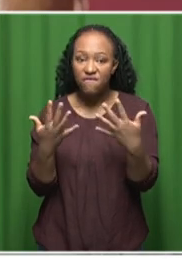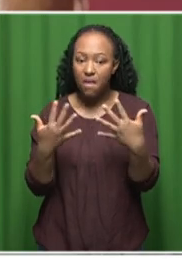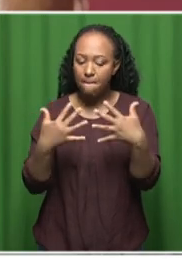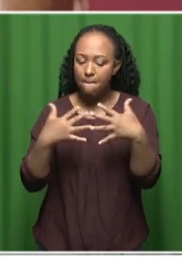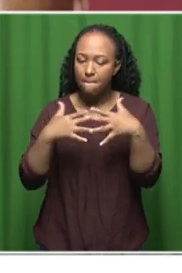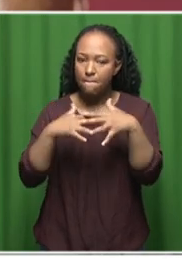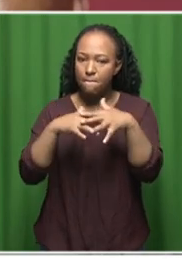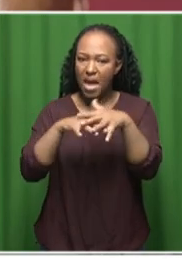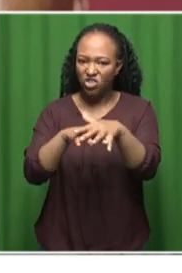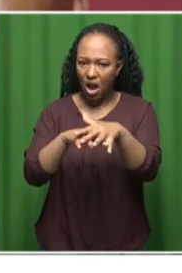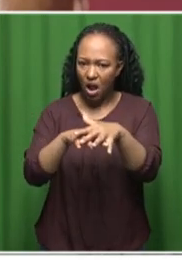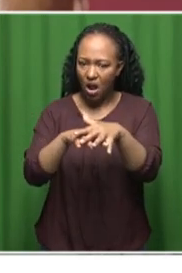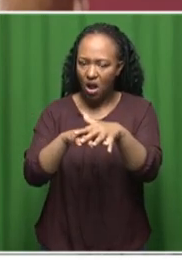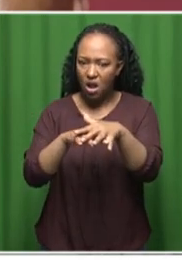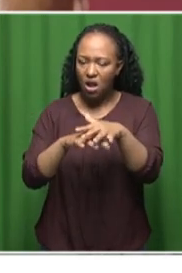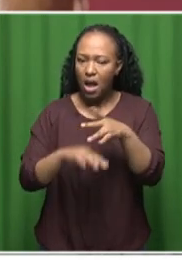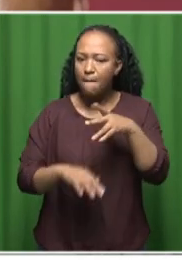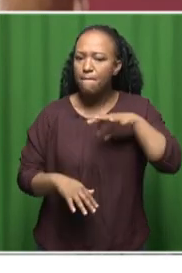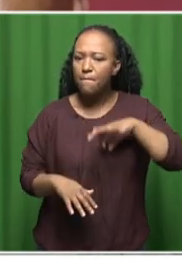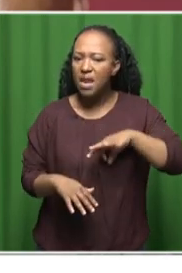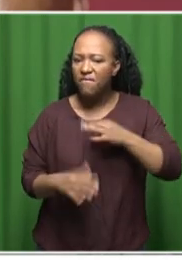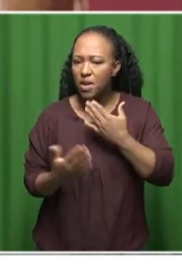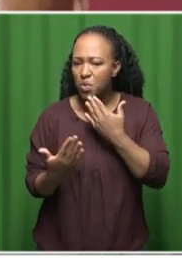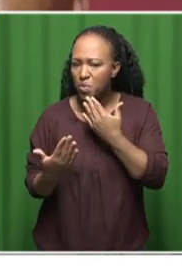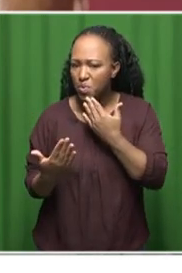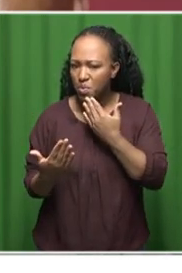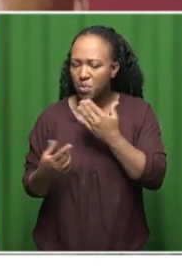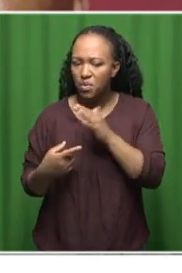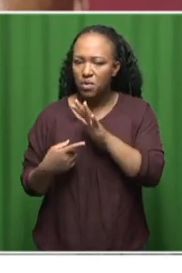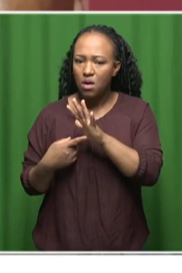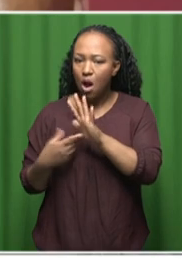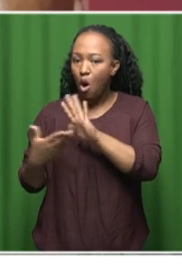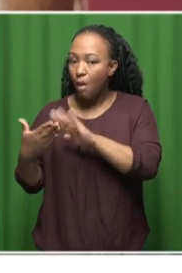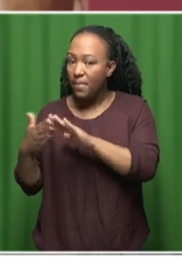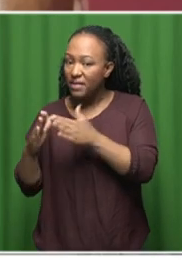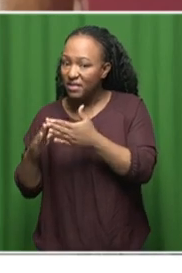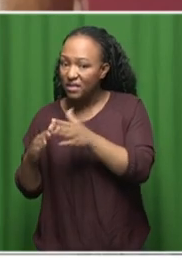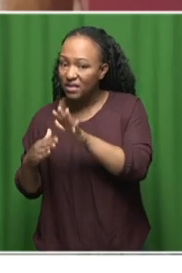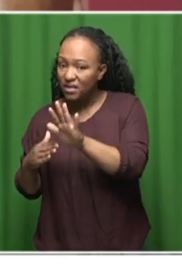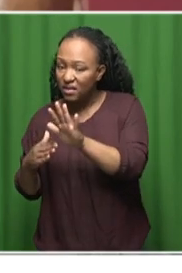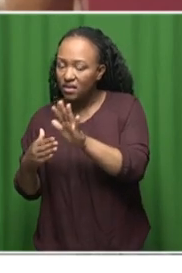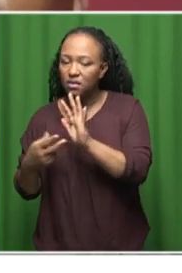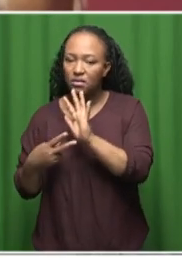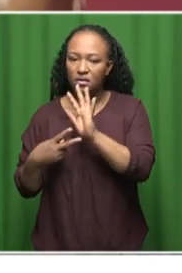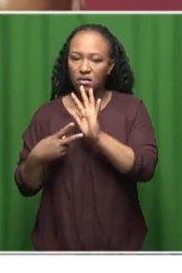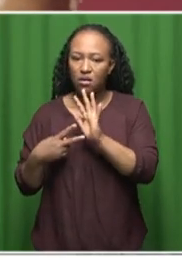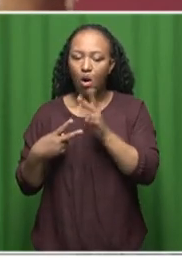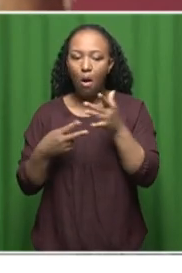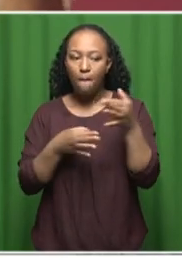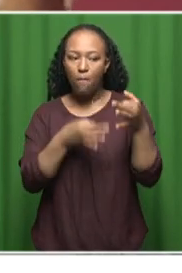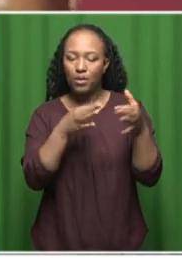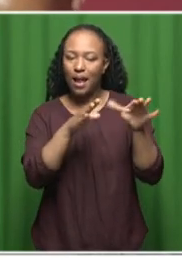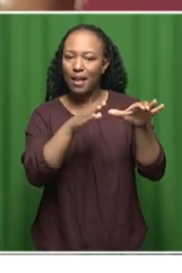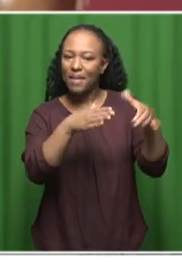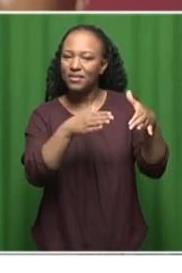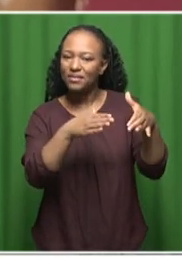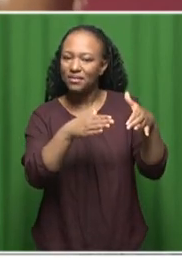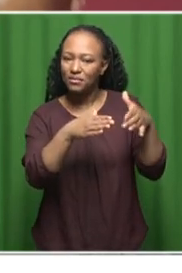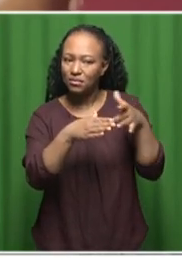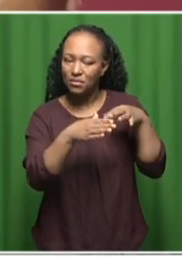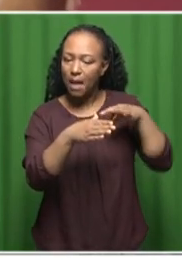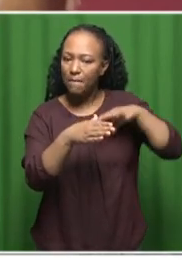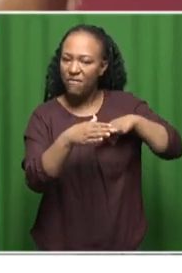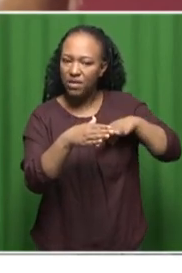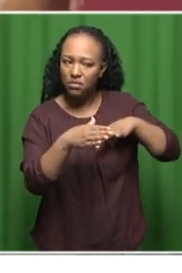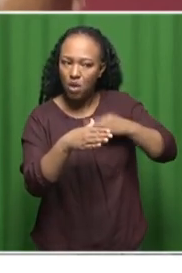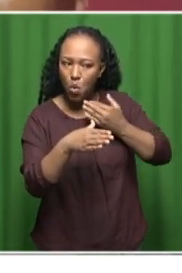any, would benefit from this? Would it be the communities, or honestly, is it going to be a party benefit? Because that's what everybody